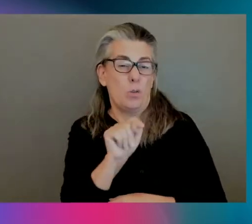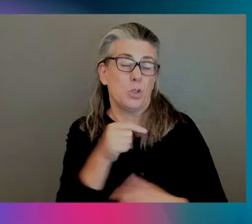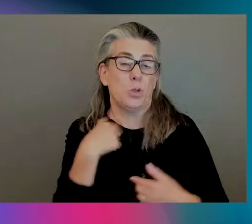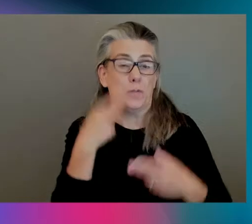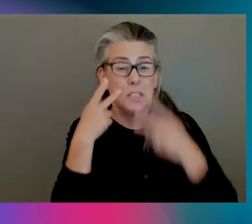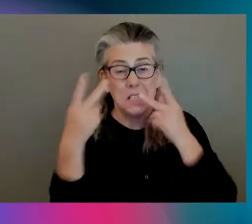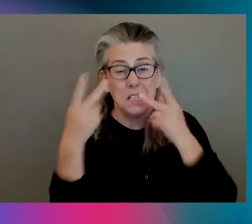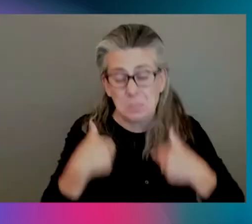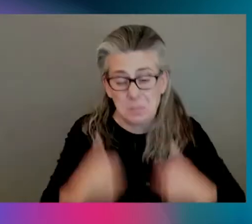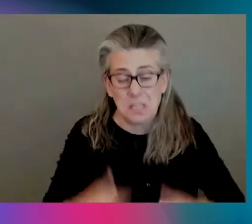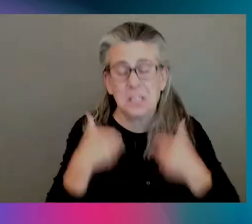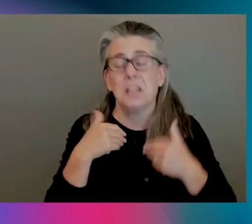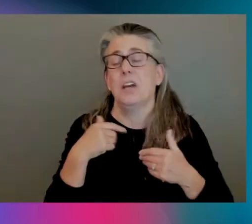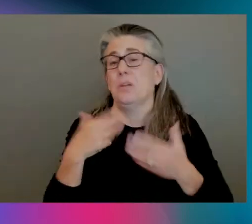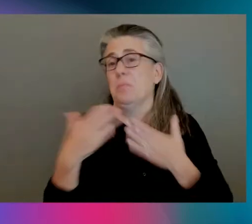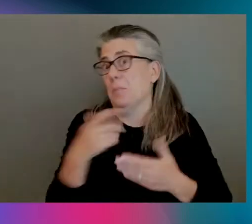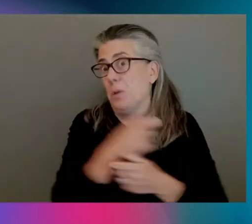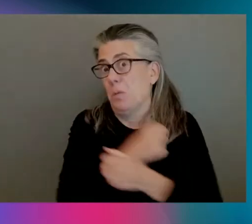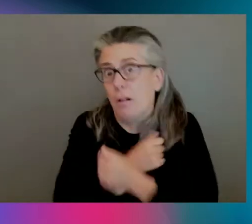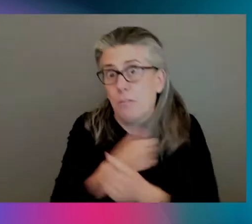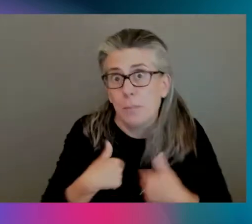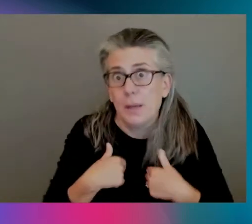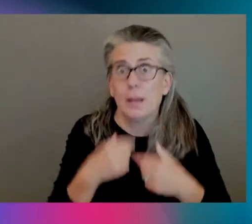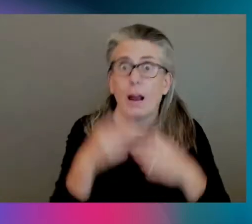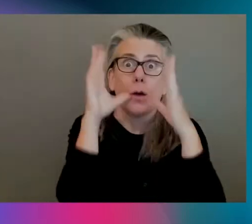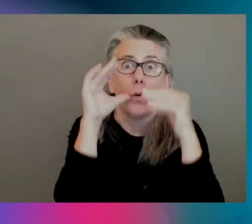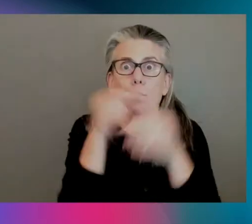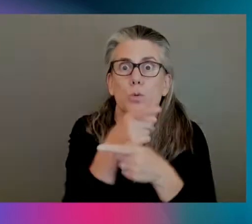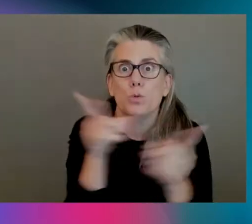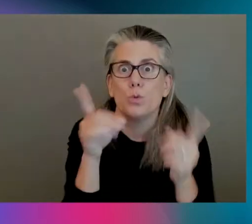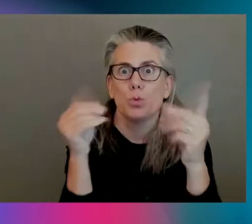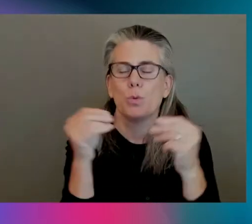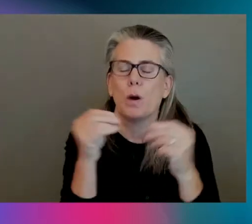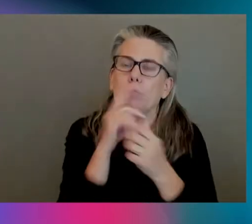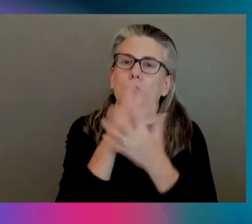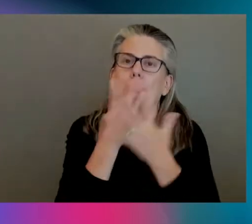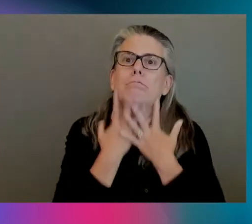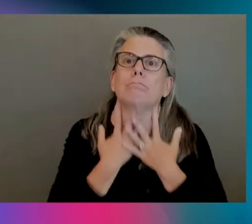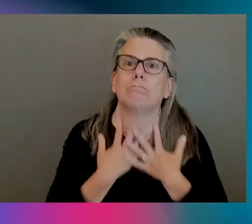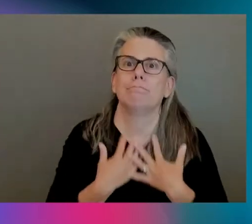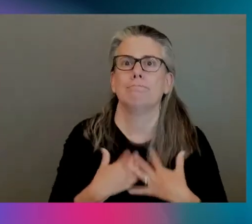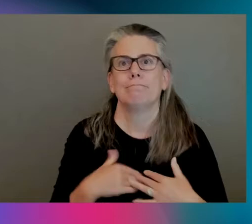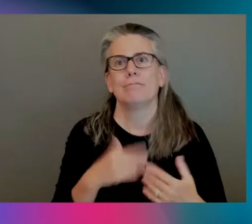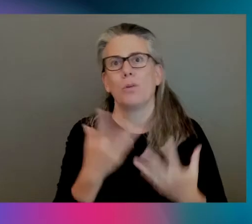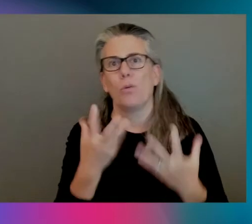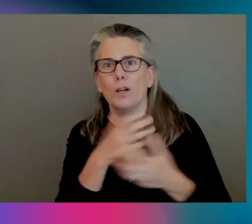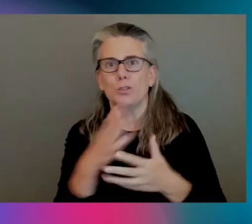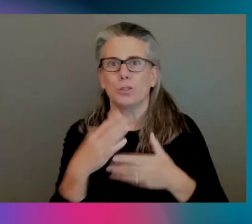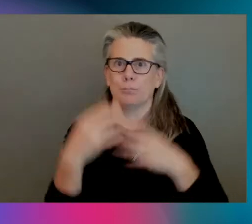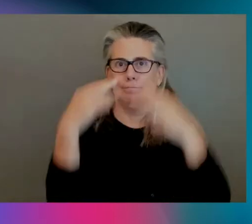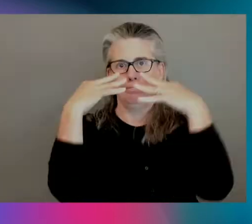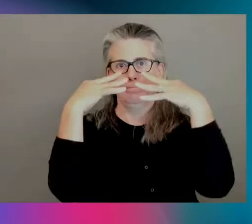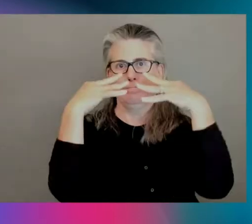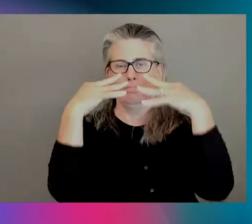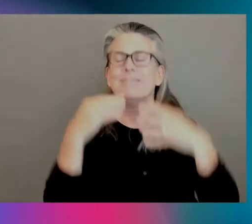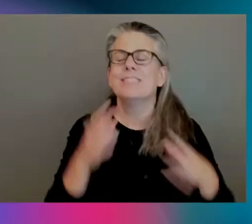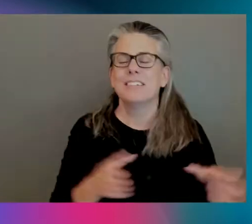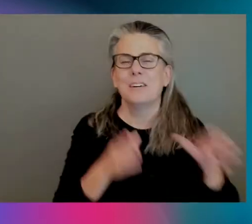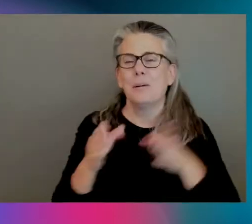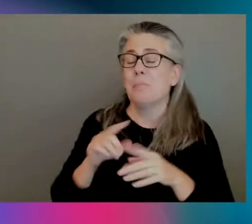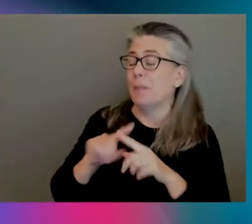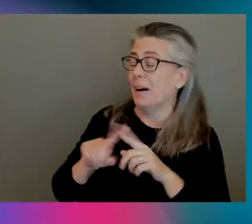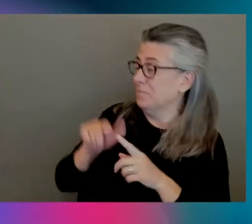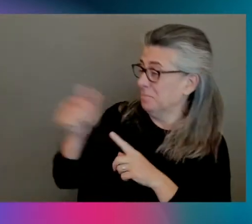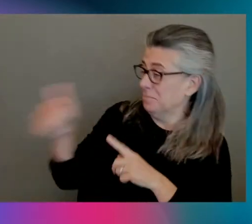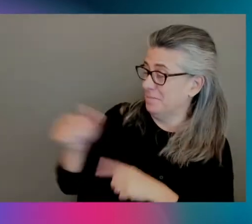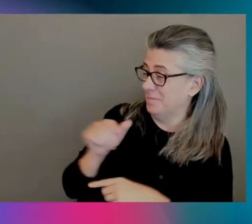do. I am desperate for your affection. But we've got a wonderful guest here to talk to us about Personalize. Liam, you want to tell us about yourself? Yeah, so